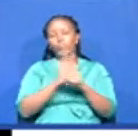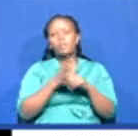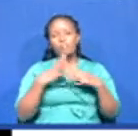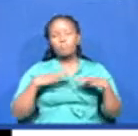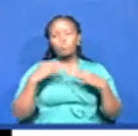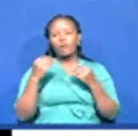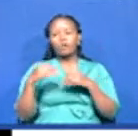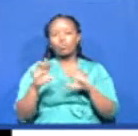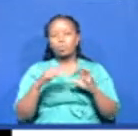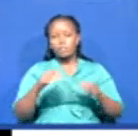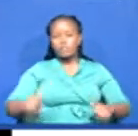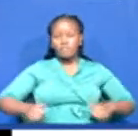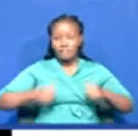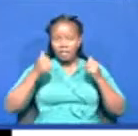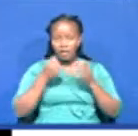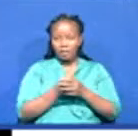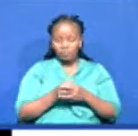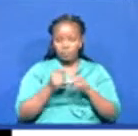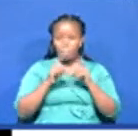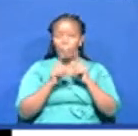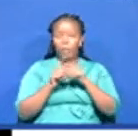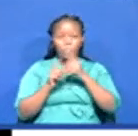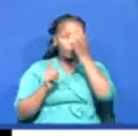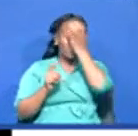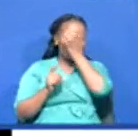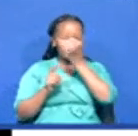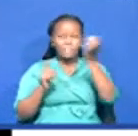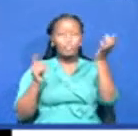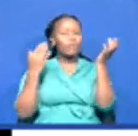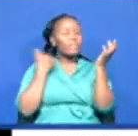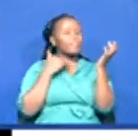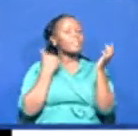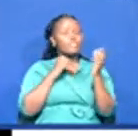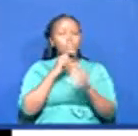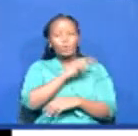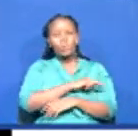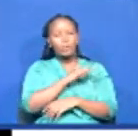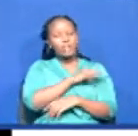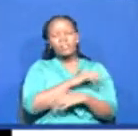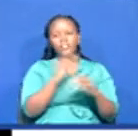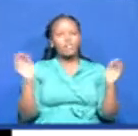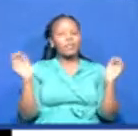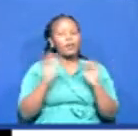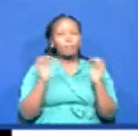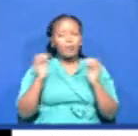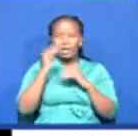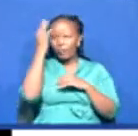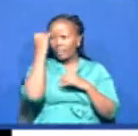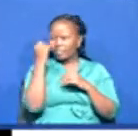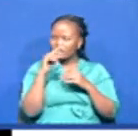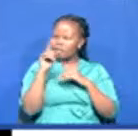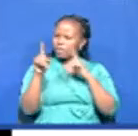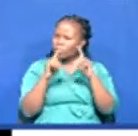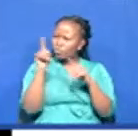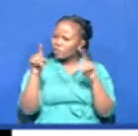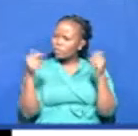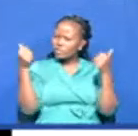And let us not ignore the criminal nature of this menace that will question the integrity of all of us who are around